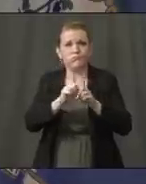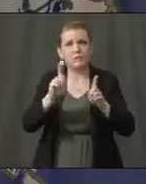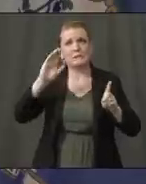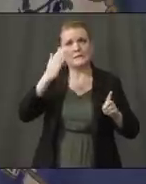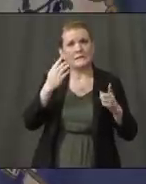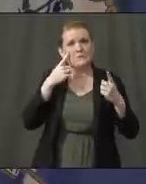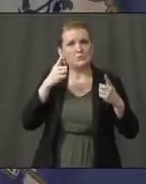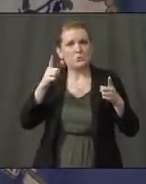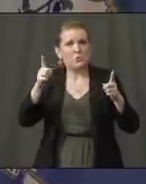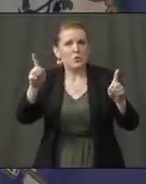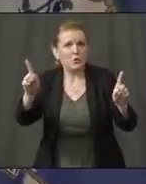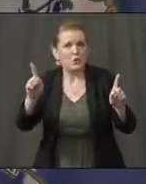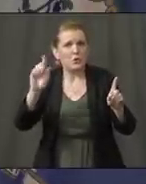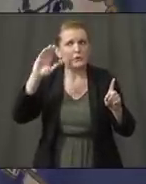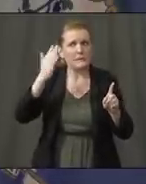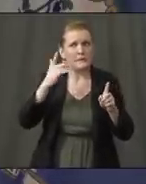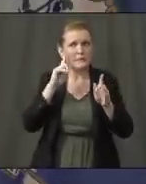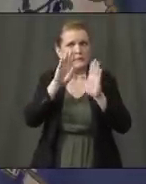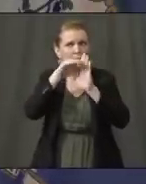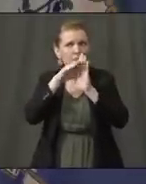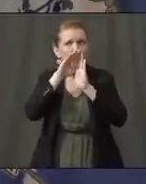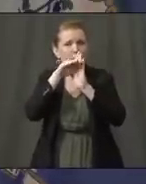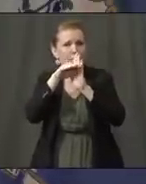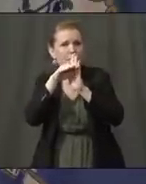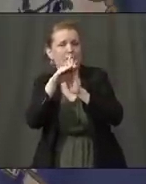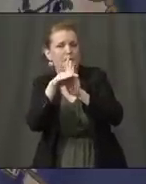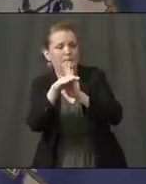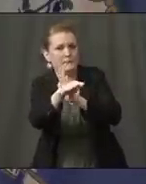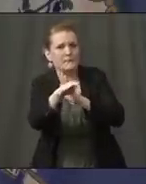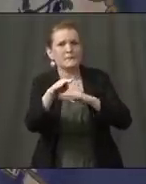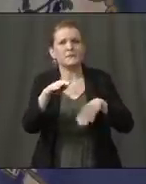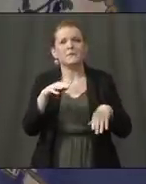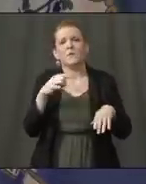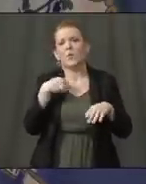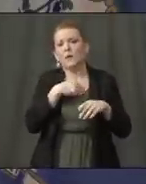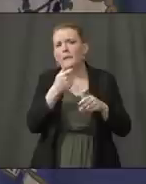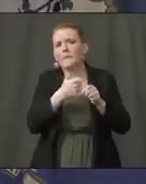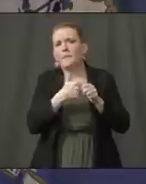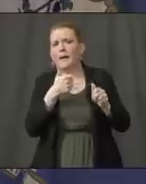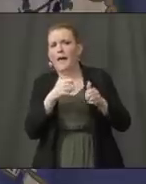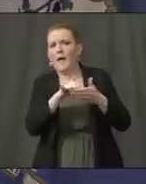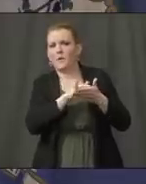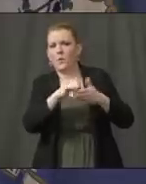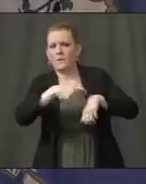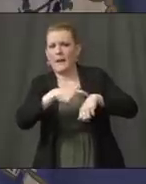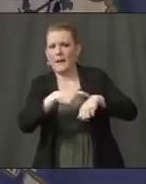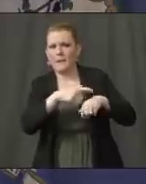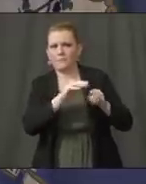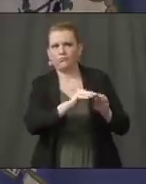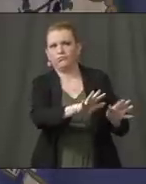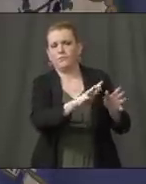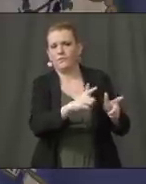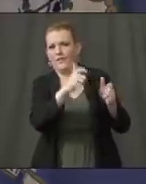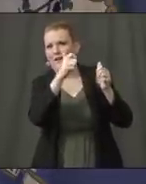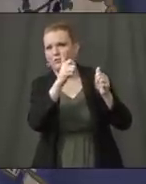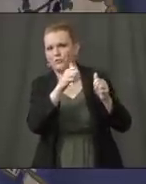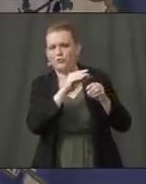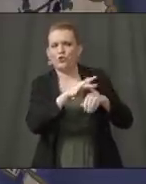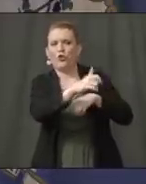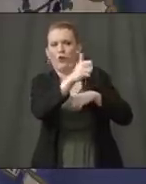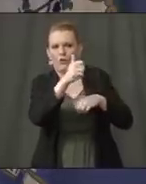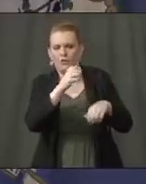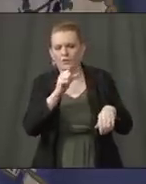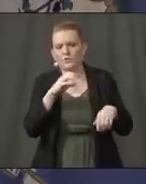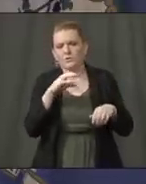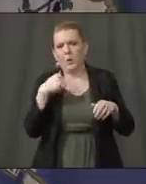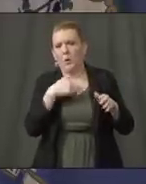York in getting our social distancing in place. And that also means that we have a better opportunity to